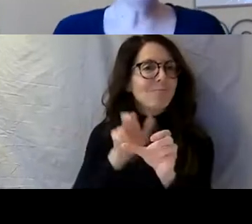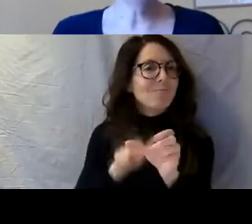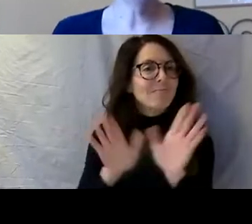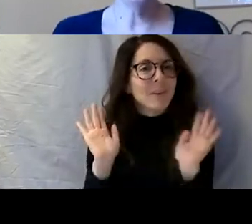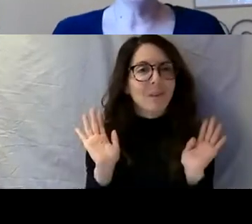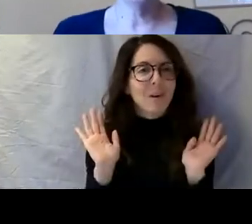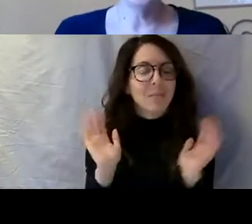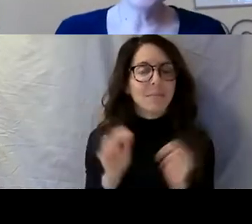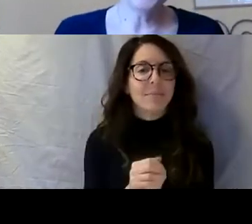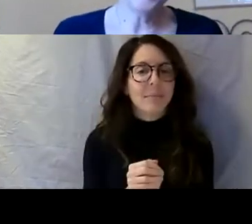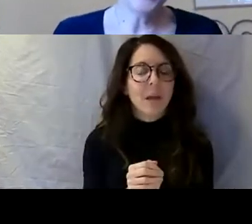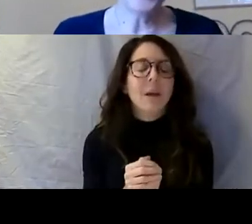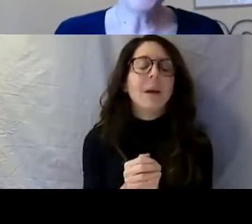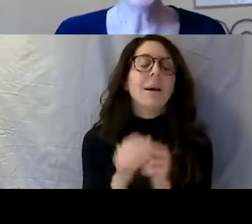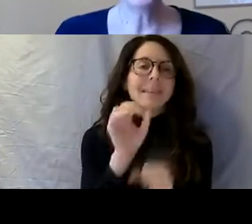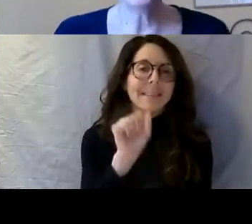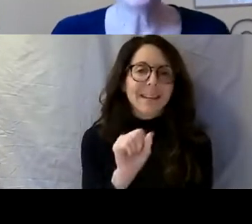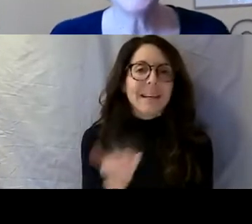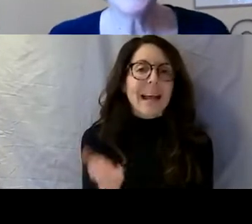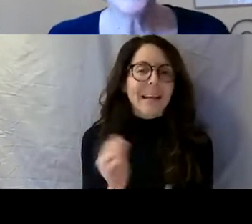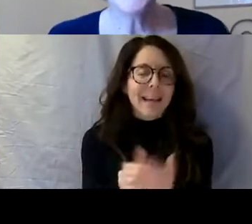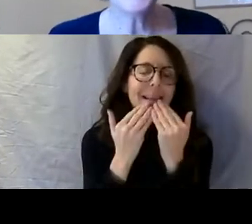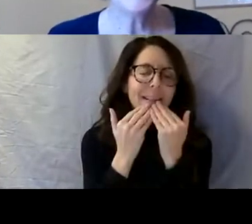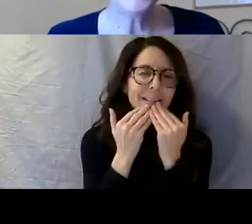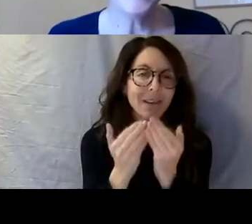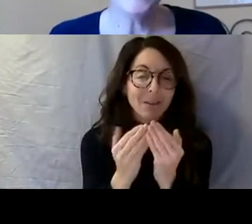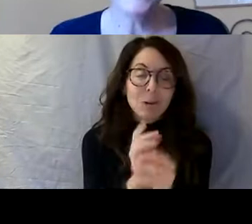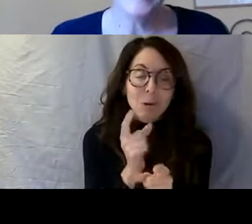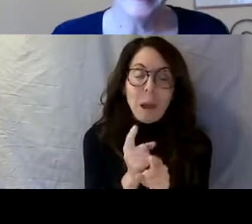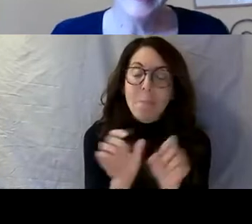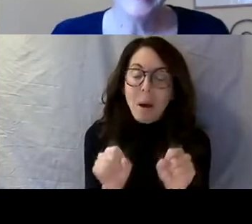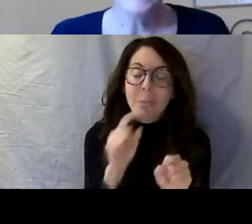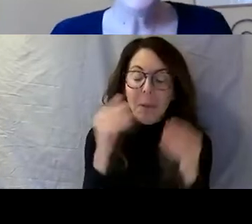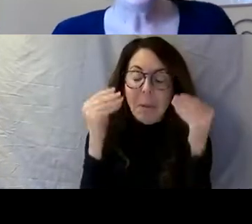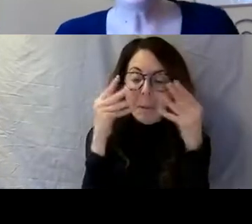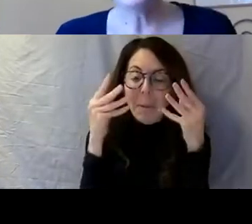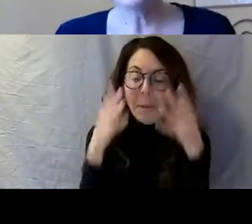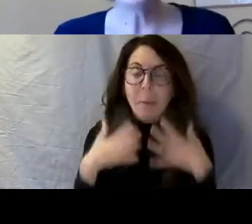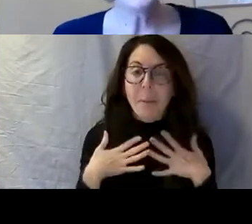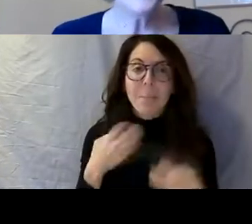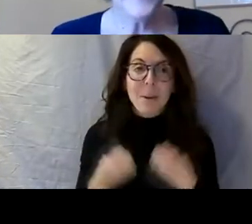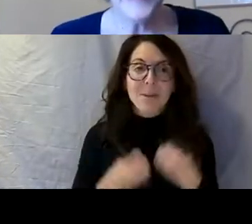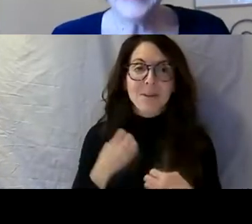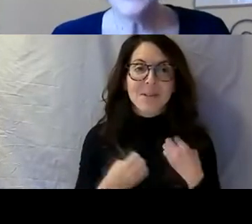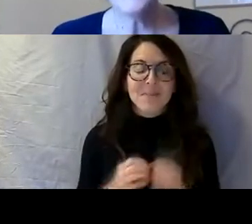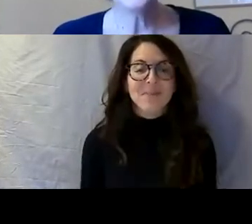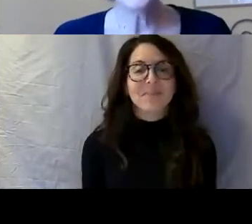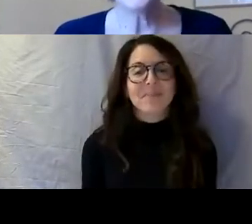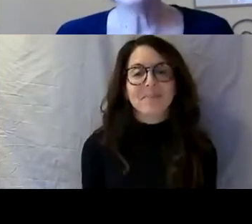So yes, thank you. Cheering up is a possibility. And I wanted to